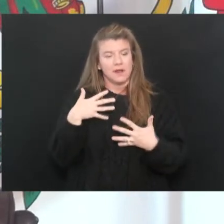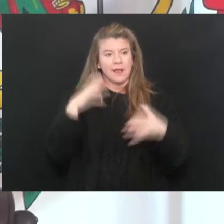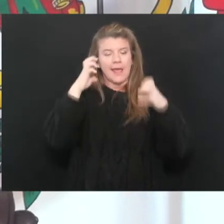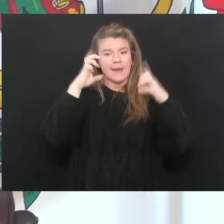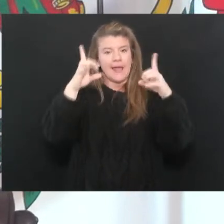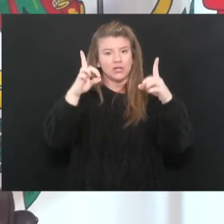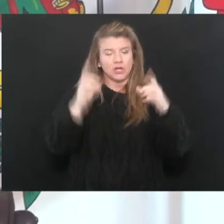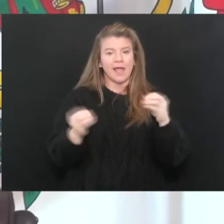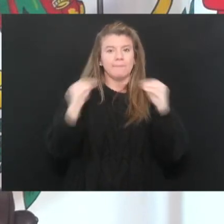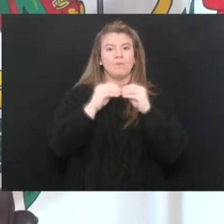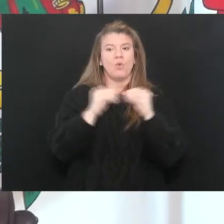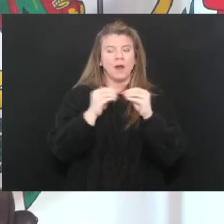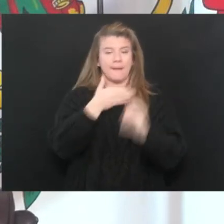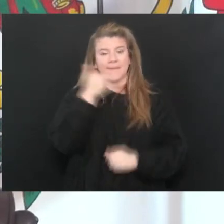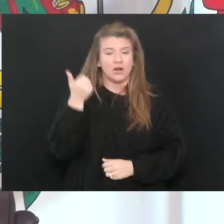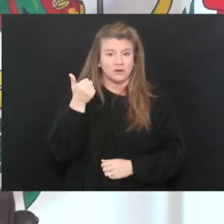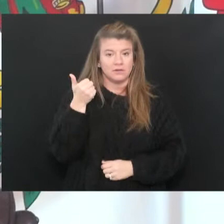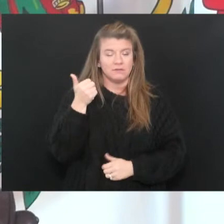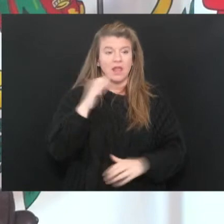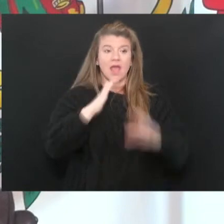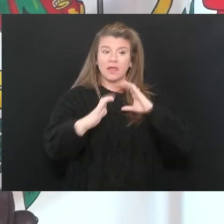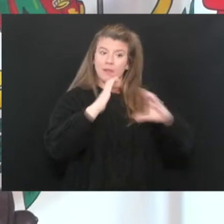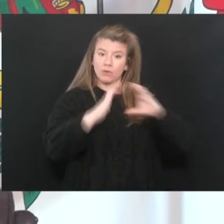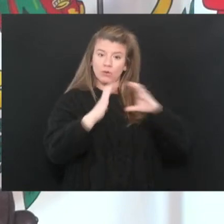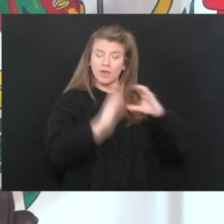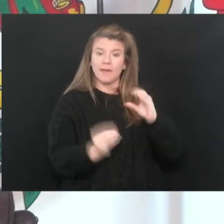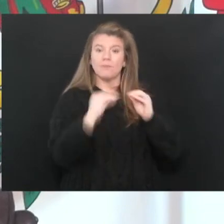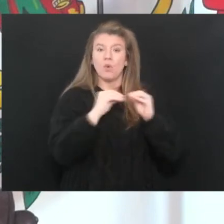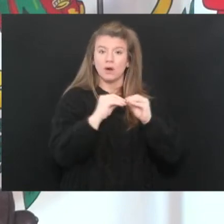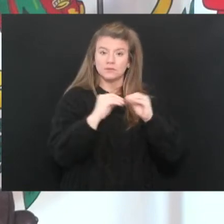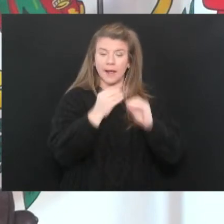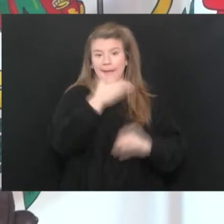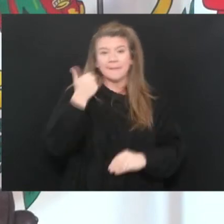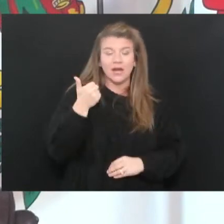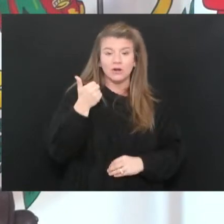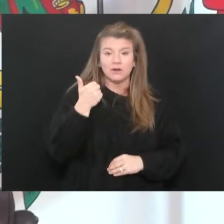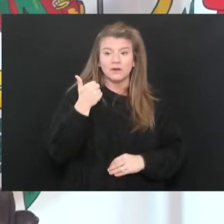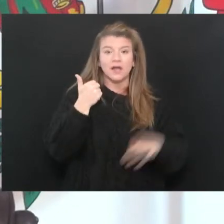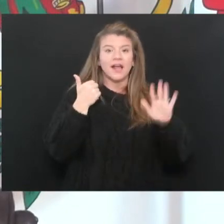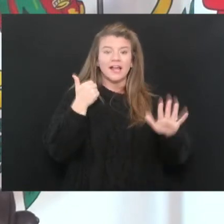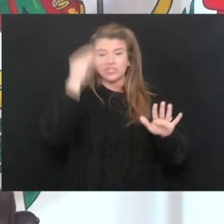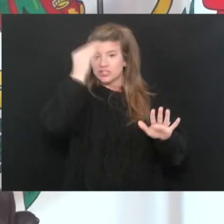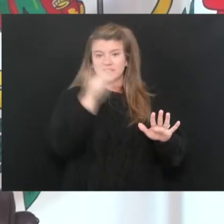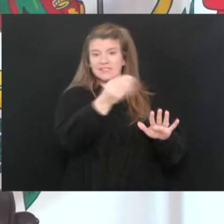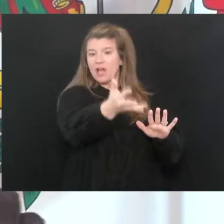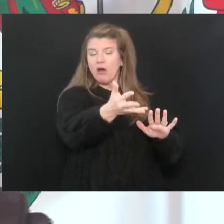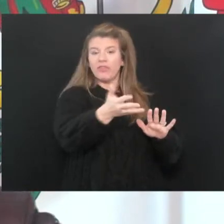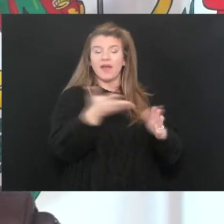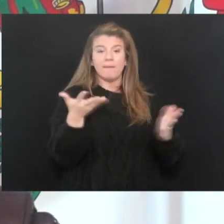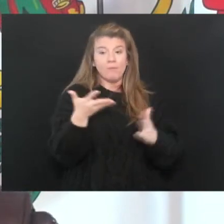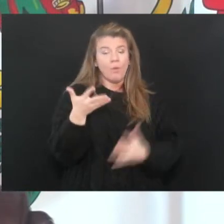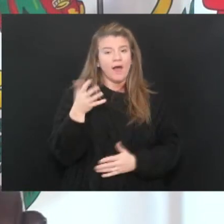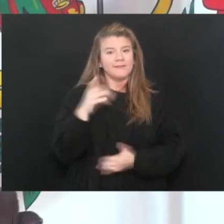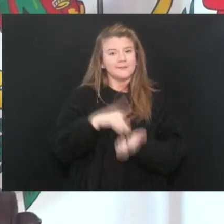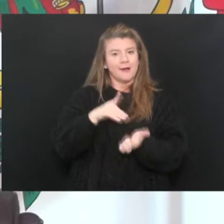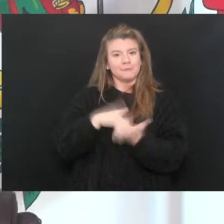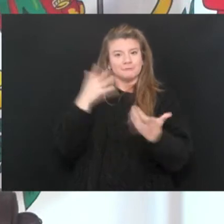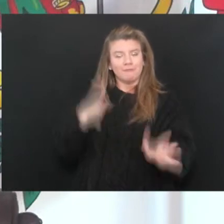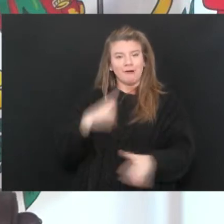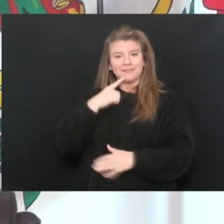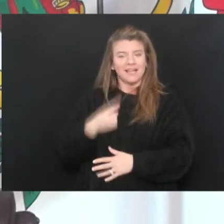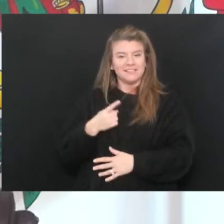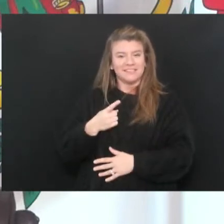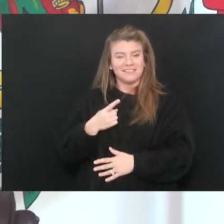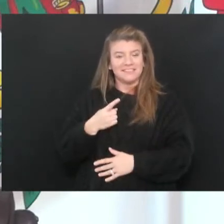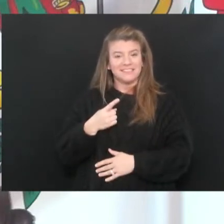educate a little bit better, communicate a little bit better, to just tell them just what Dr. Marsh said just a minute ago.